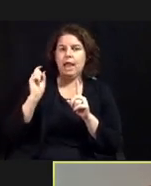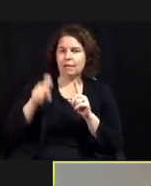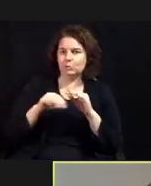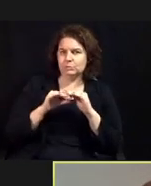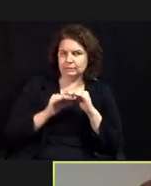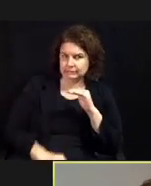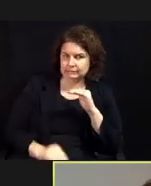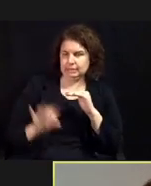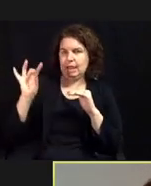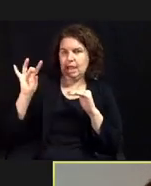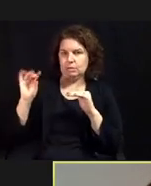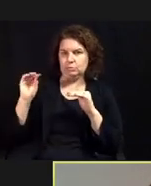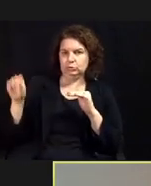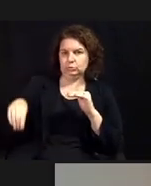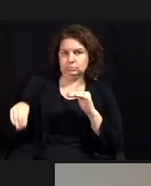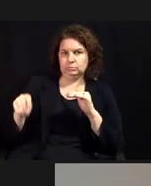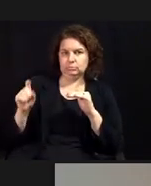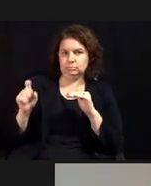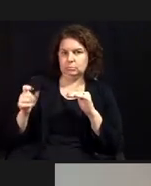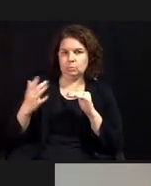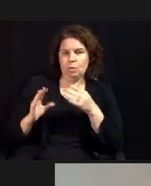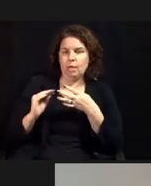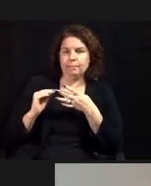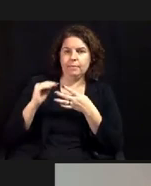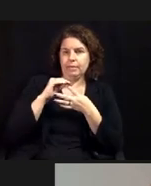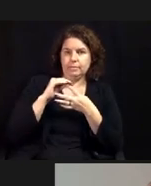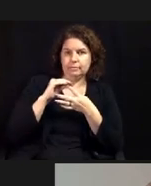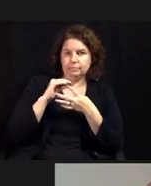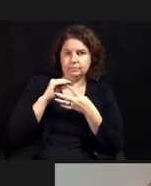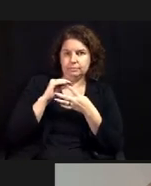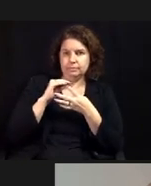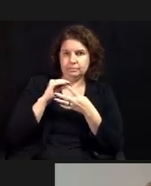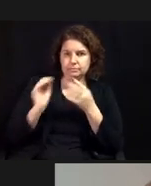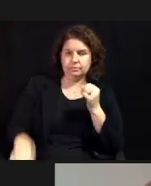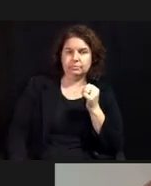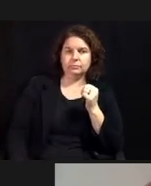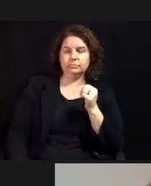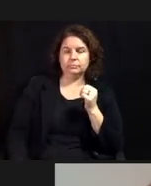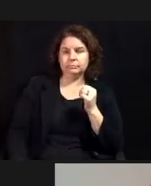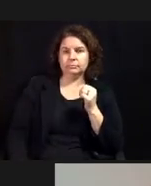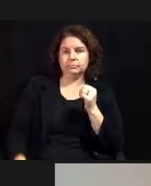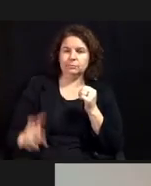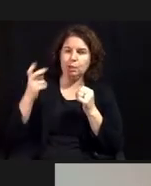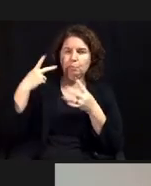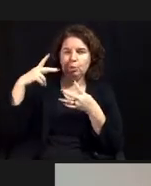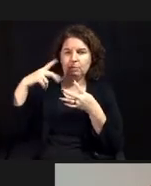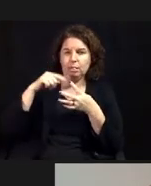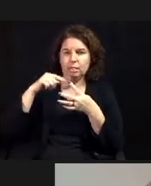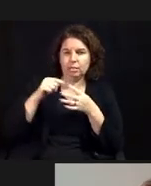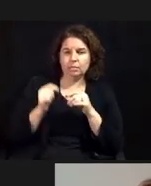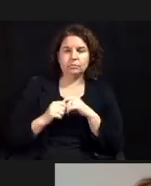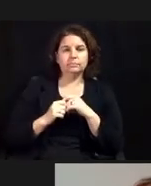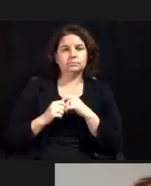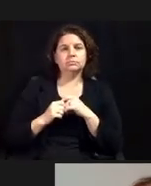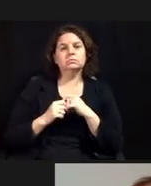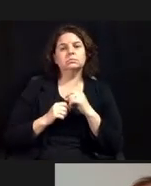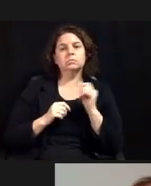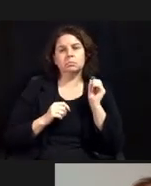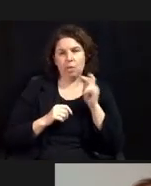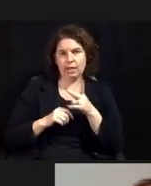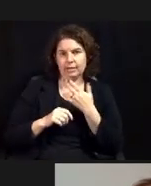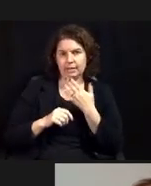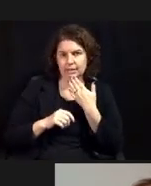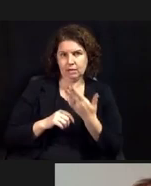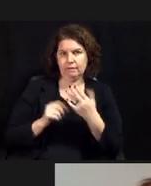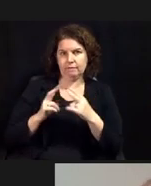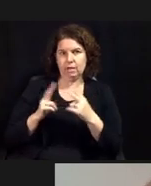1. All right, that's helpful. Thank you. Okay, so, it was very encouraging in your